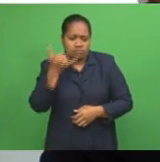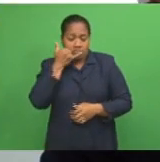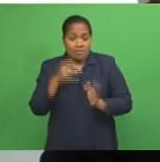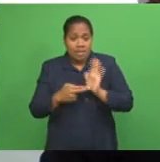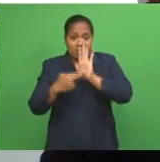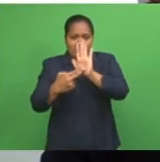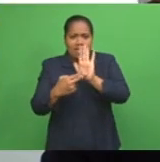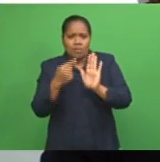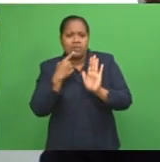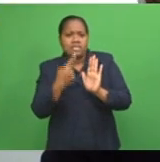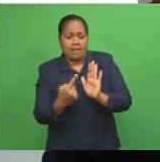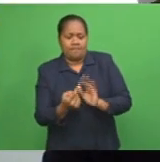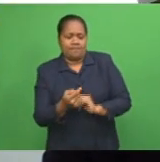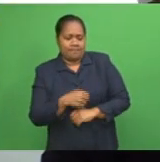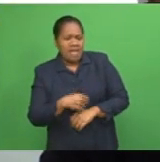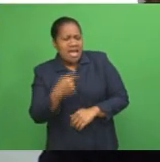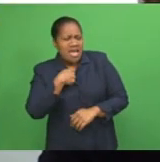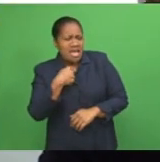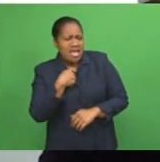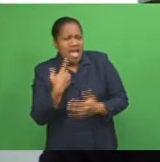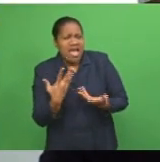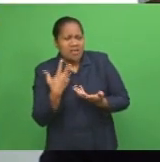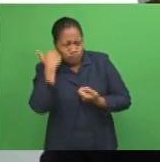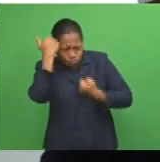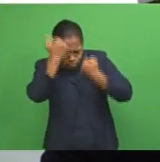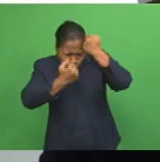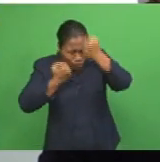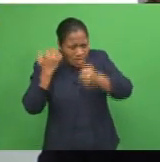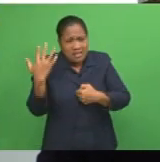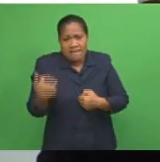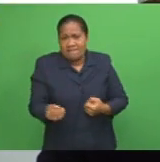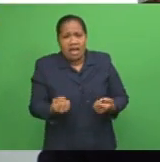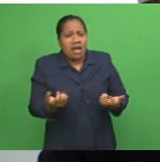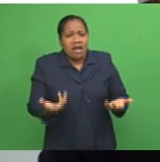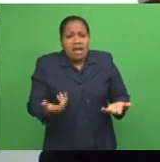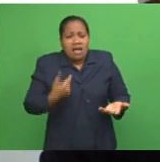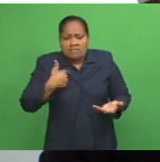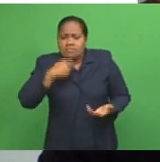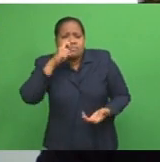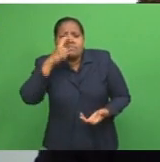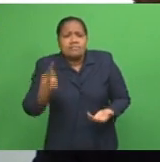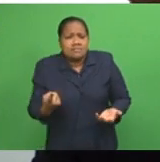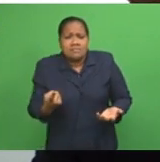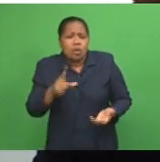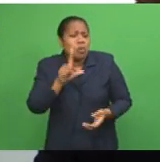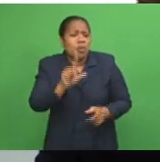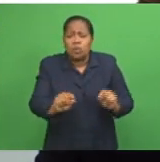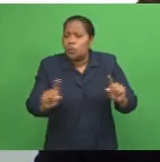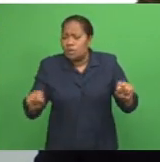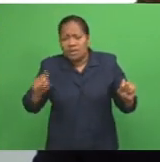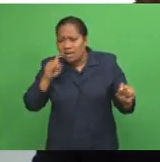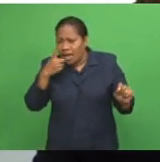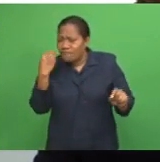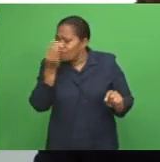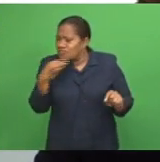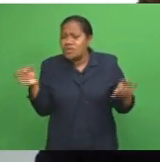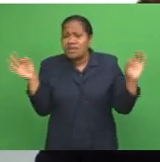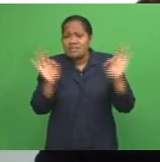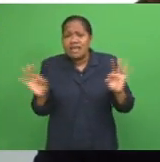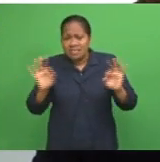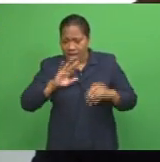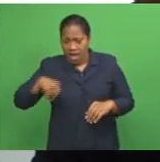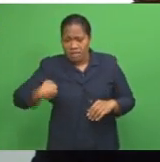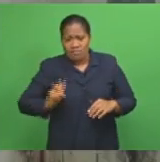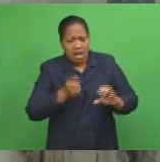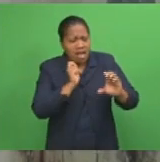said, I'm under a lot of stress and I'm under a lot of, I can't do anything. There's no food at home. My husband's a